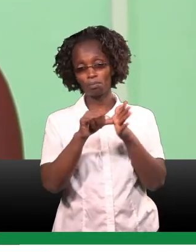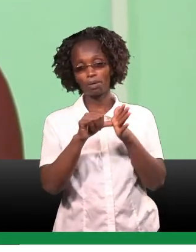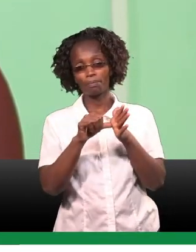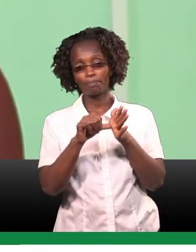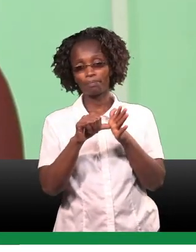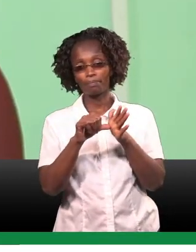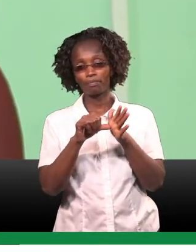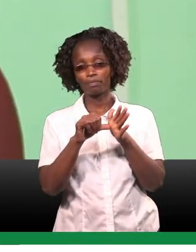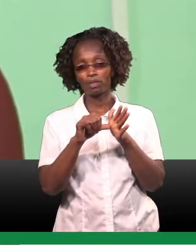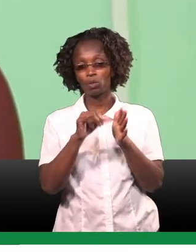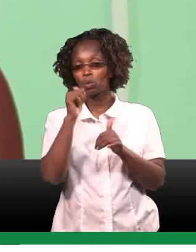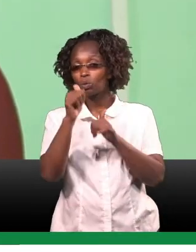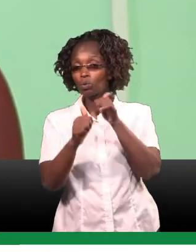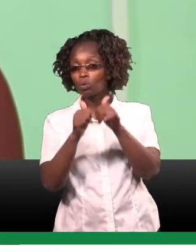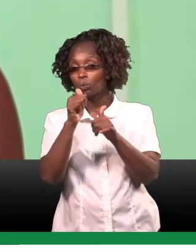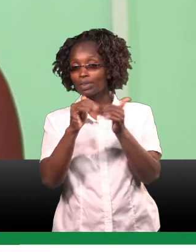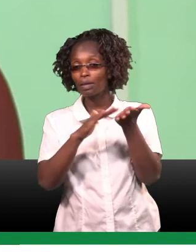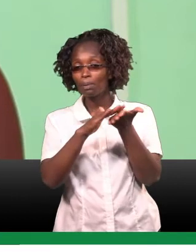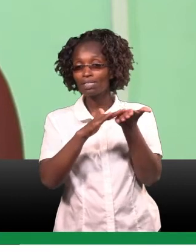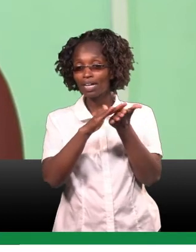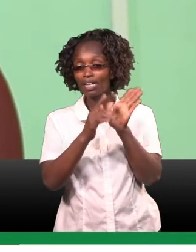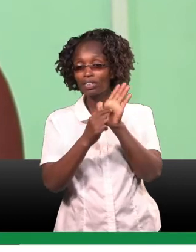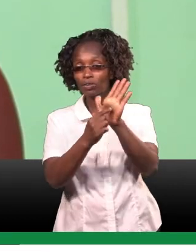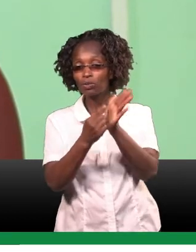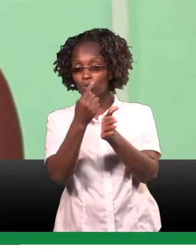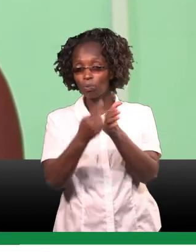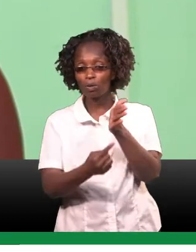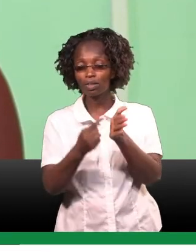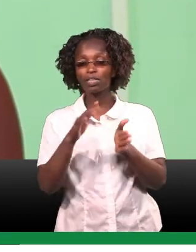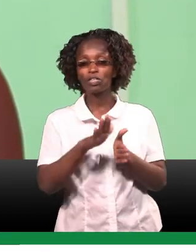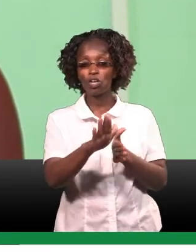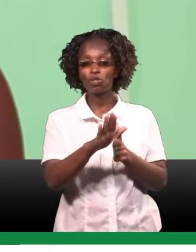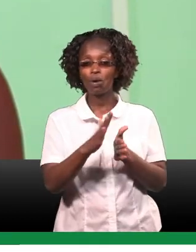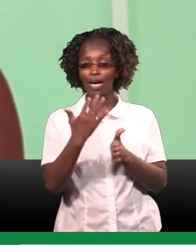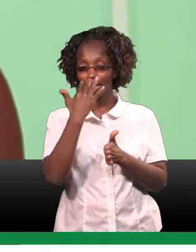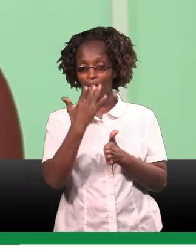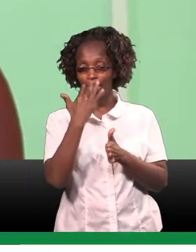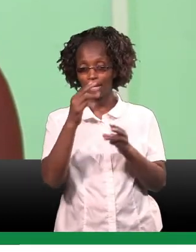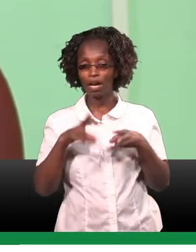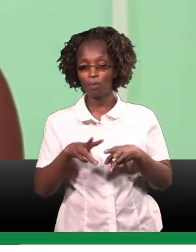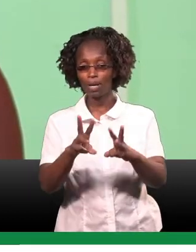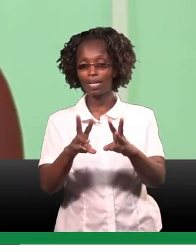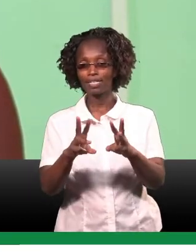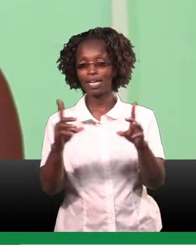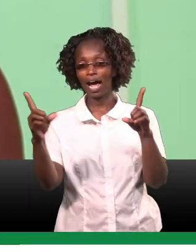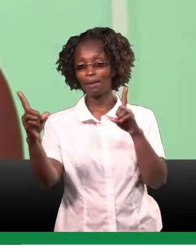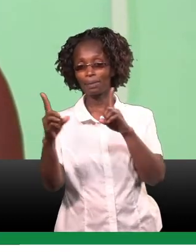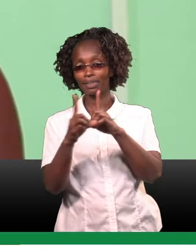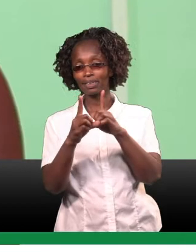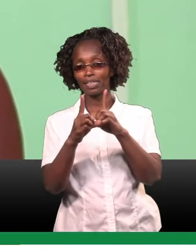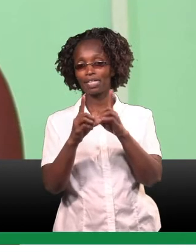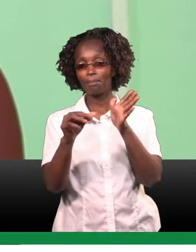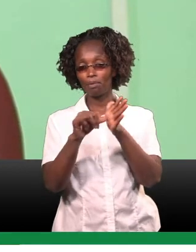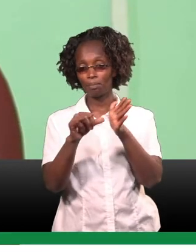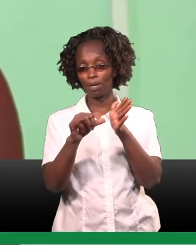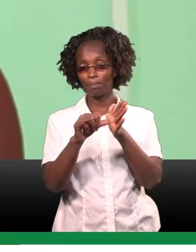nitrogen oxide, which basically indicates that your lungs your airways are inflamed and they're emitting that component. The other one is